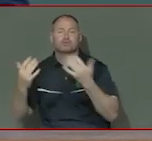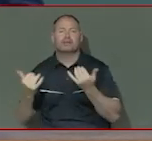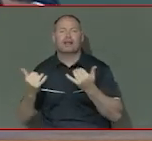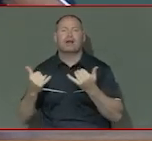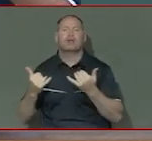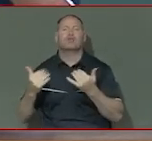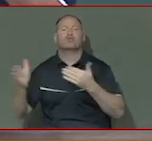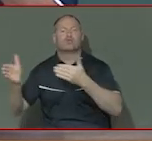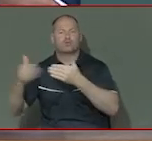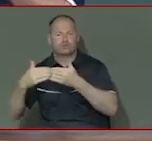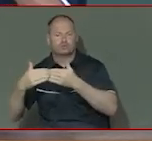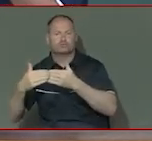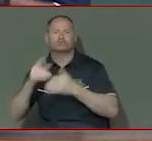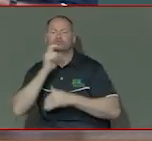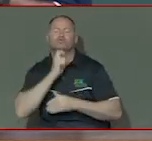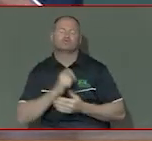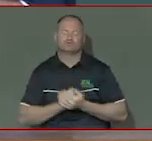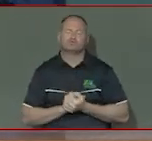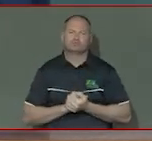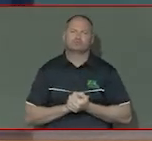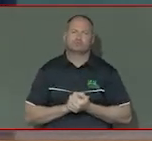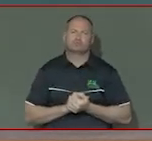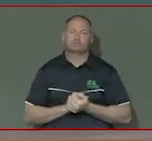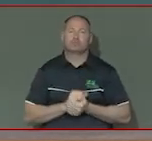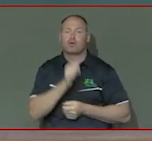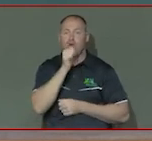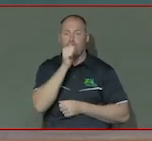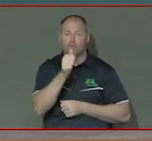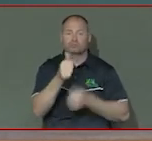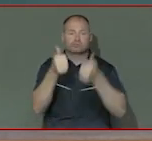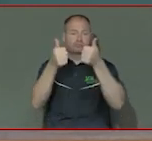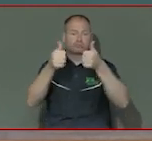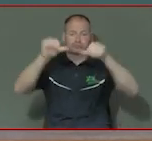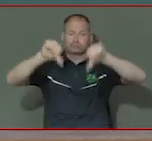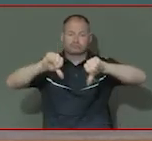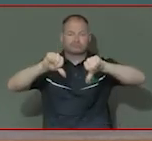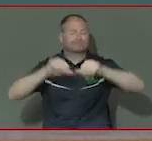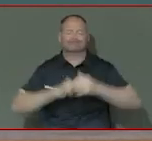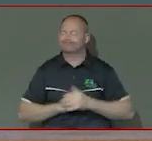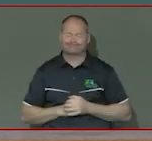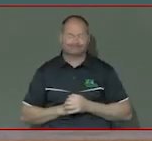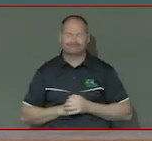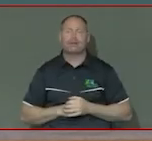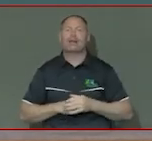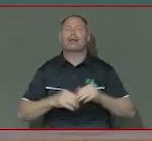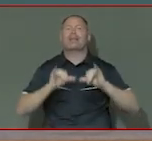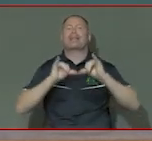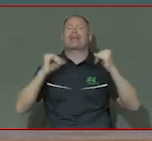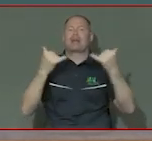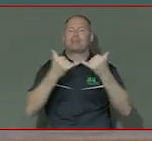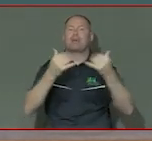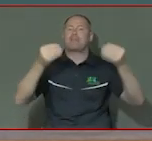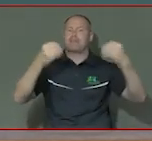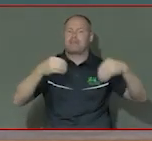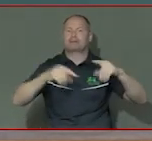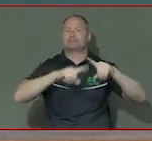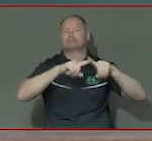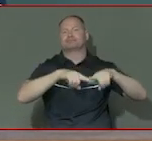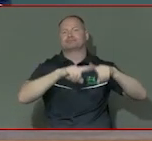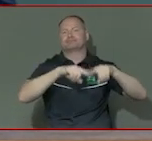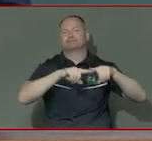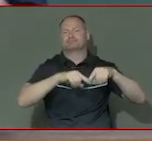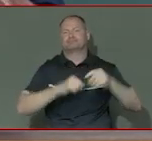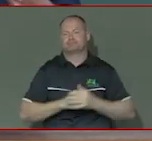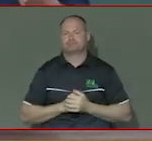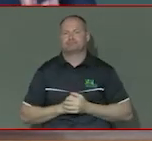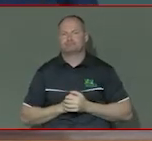right. There is not a good or bad answer because it depends on the type of business. Even with the stock turnover rate, it's just the